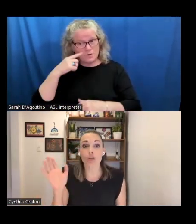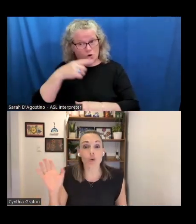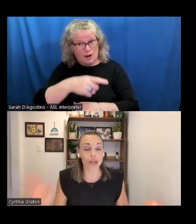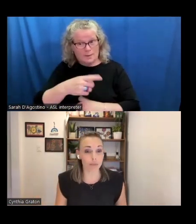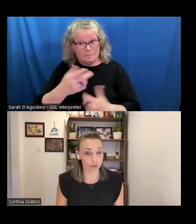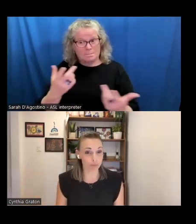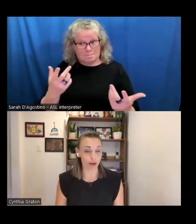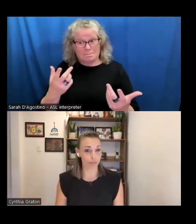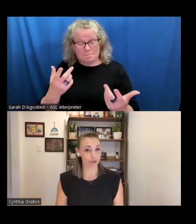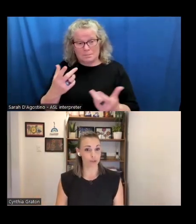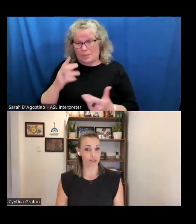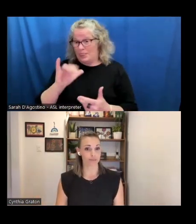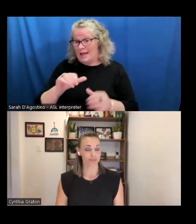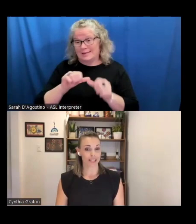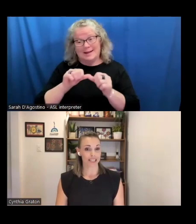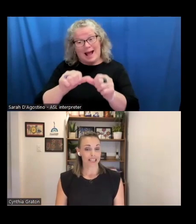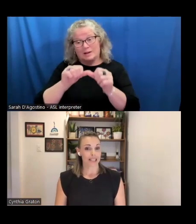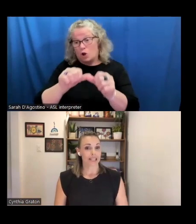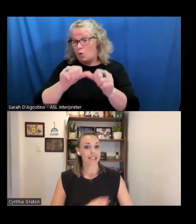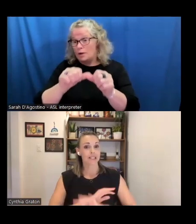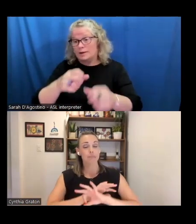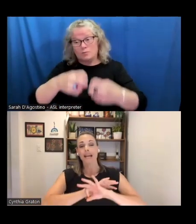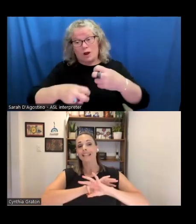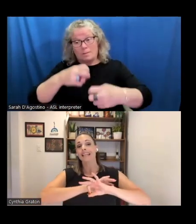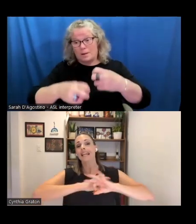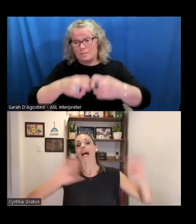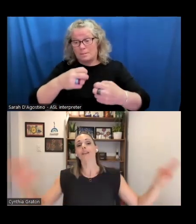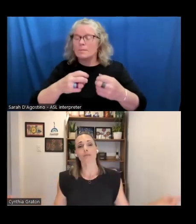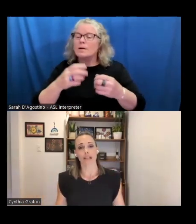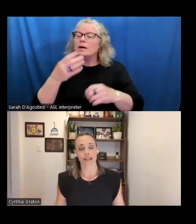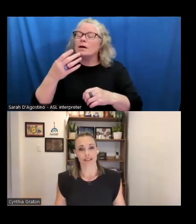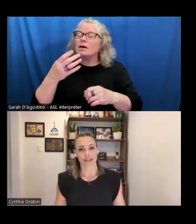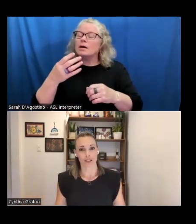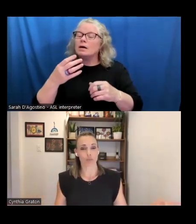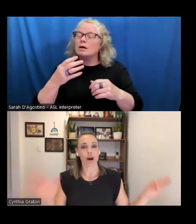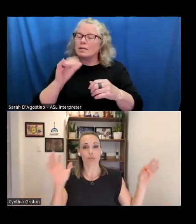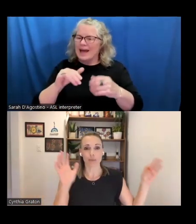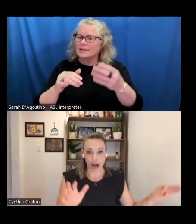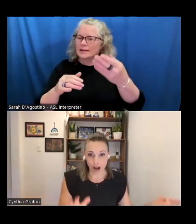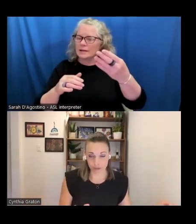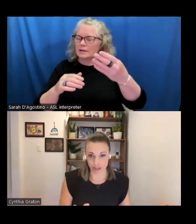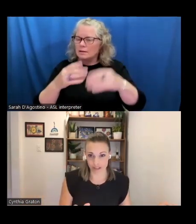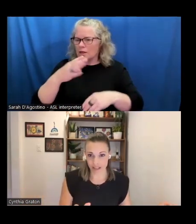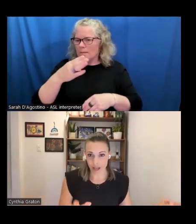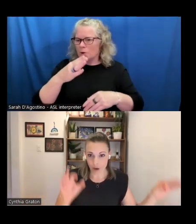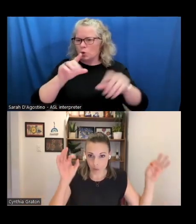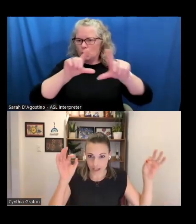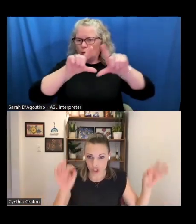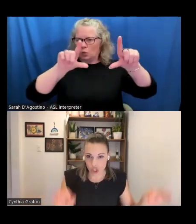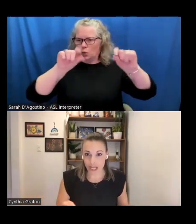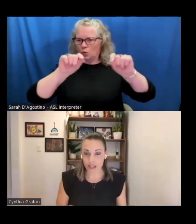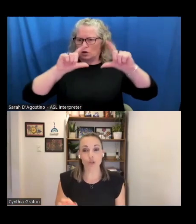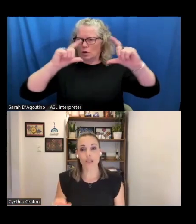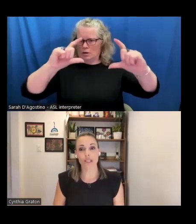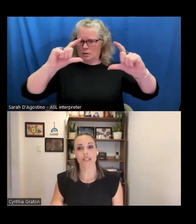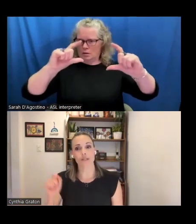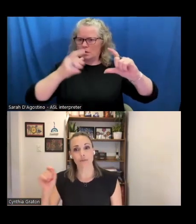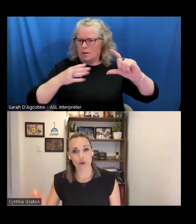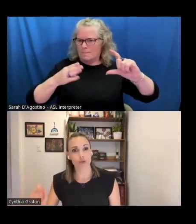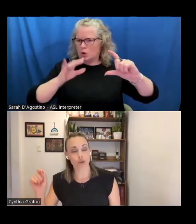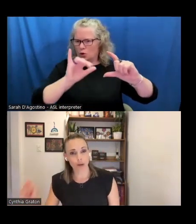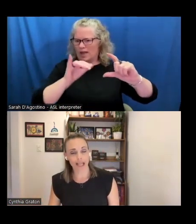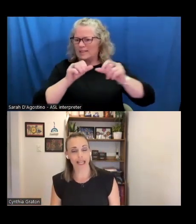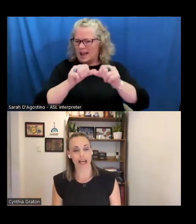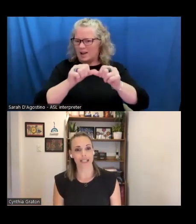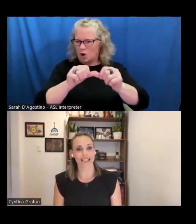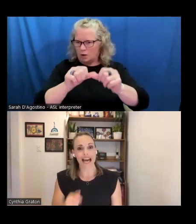his ongoing blue bubbles. Despite encountering this problem often, when Jake uses his